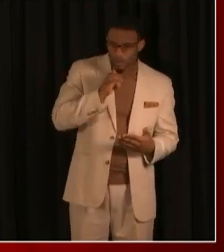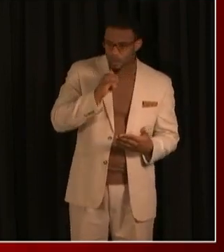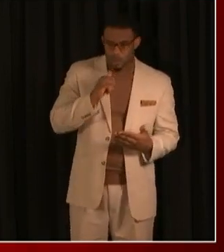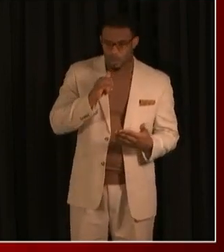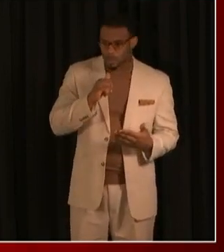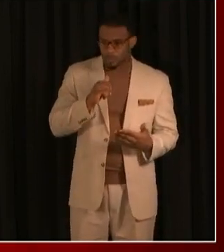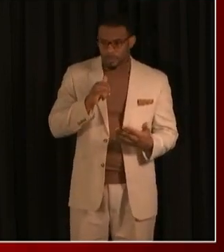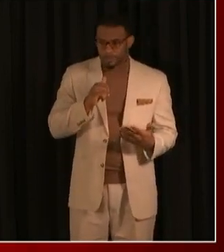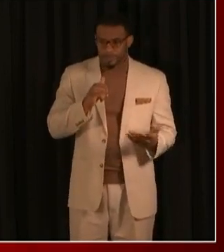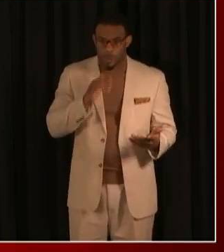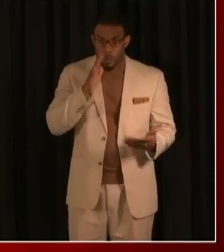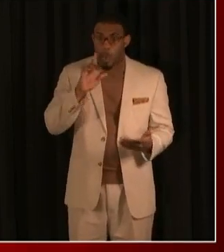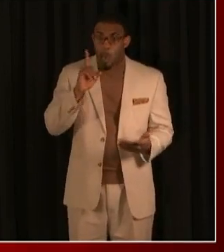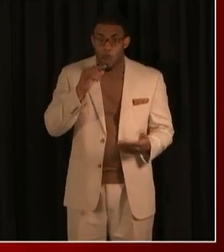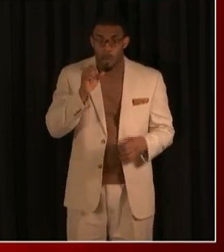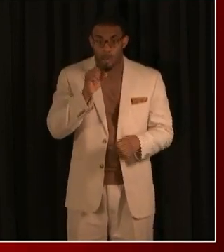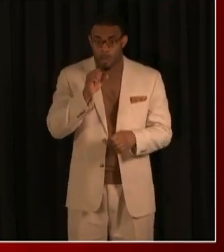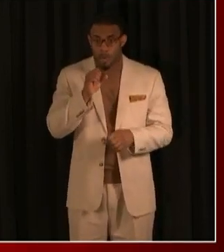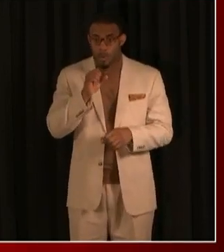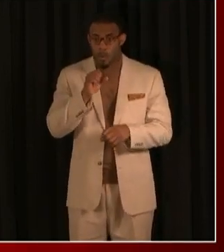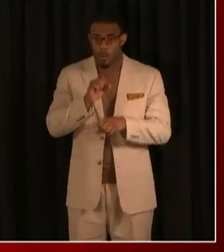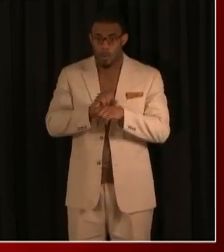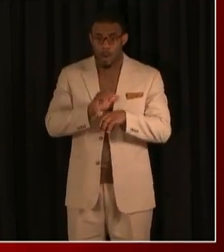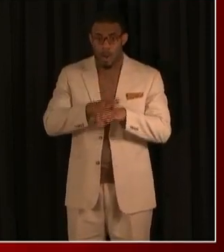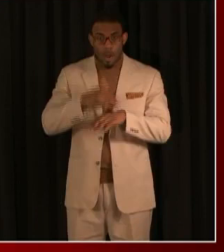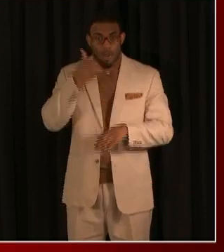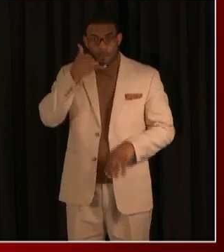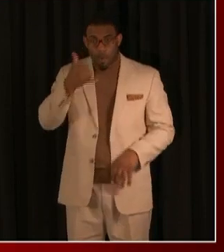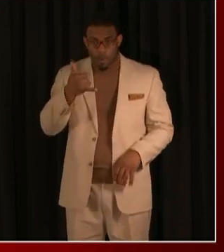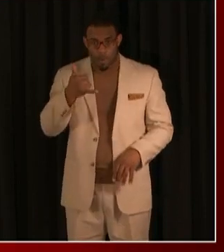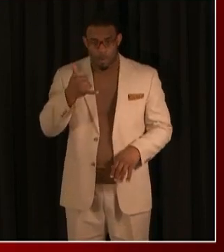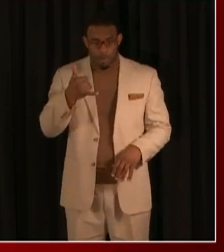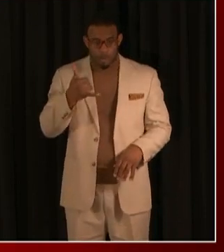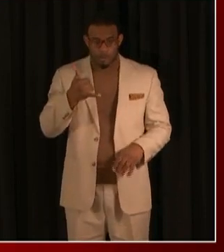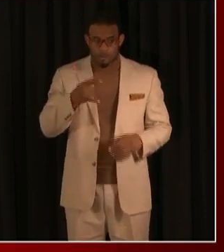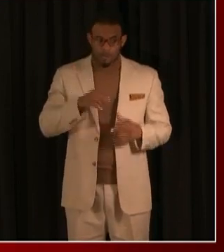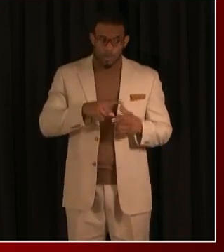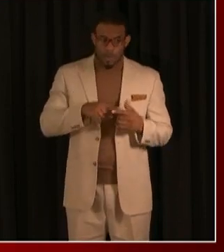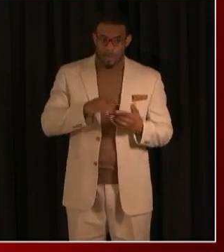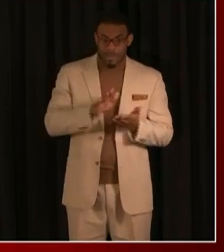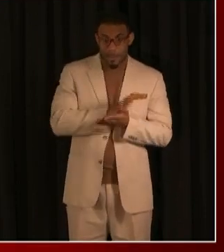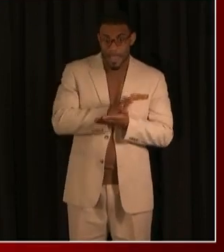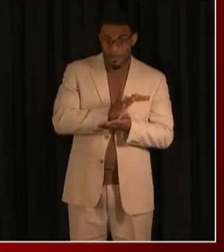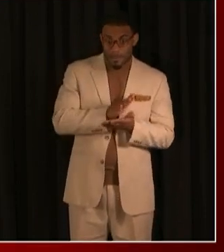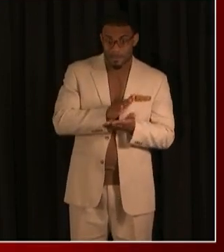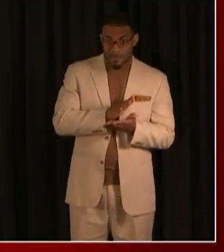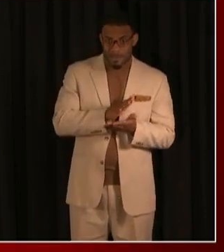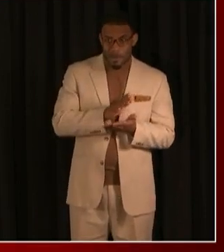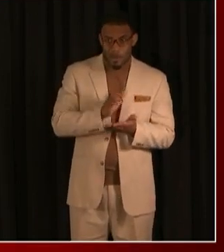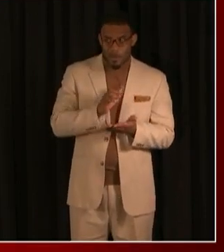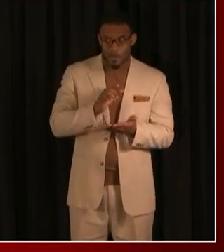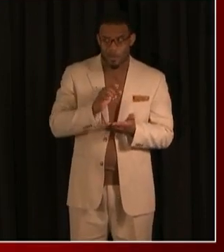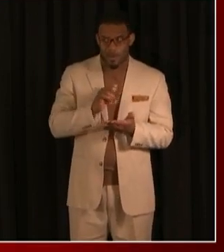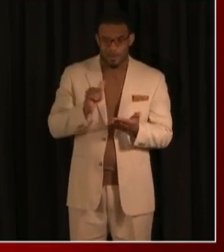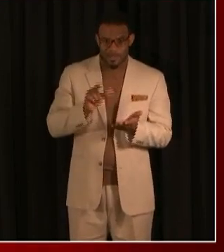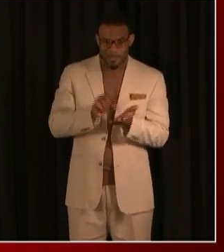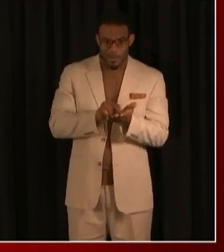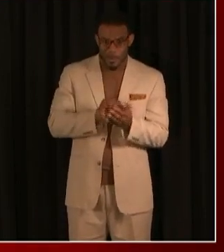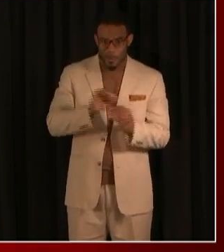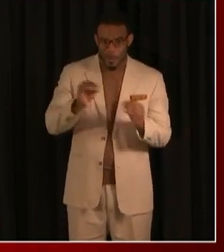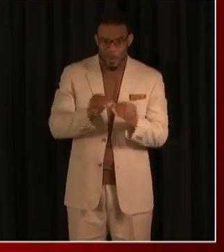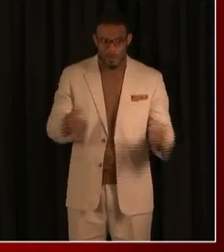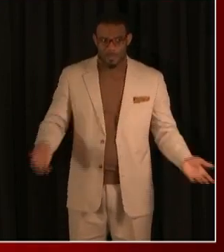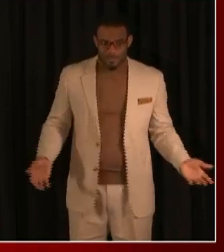who will only work off of a phone call or the paper? Because even when you put paper in a